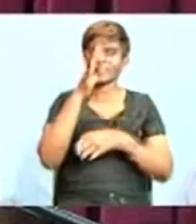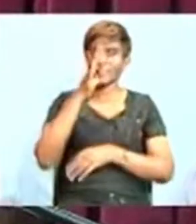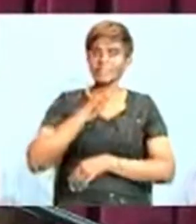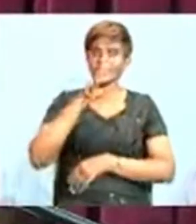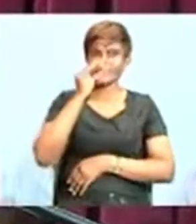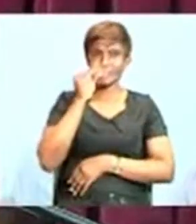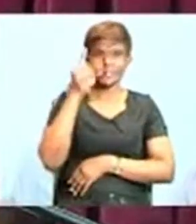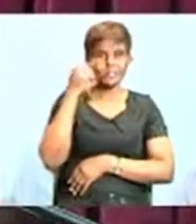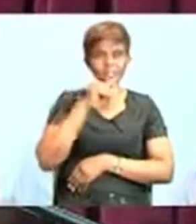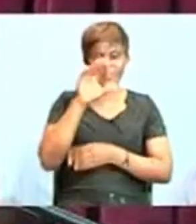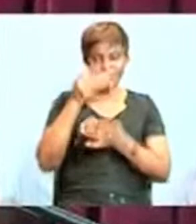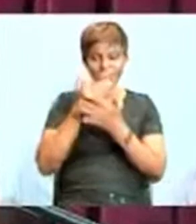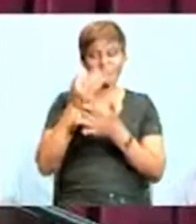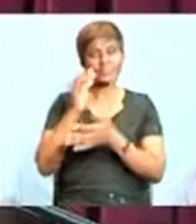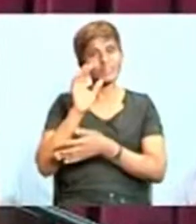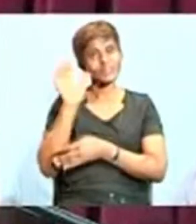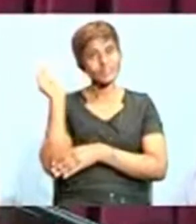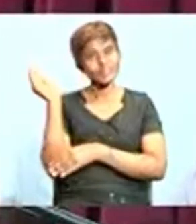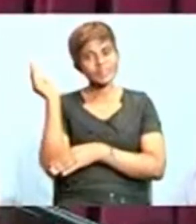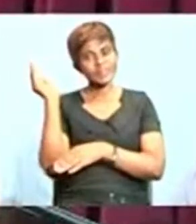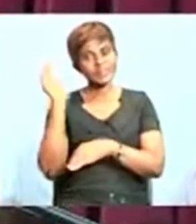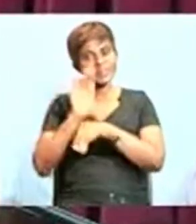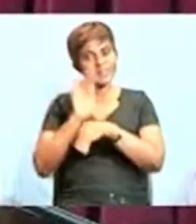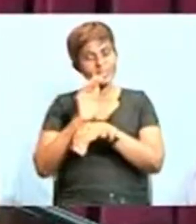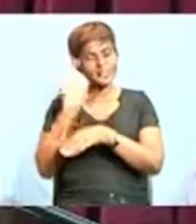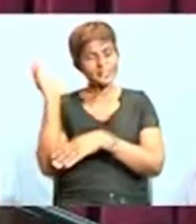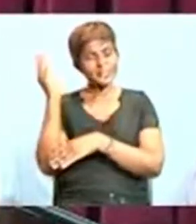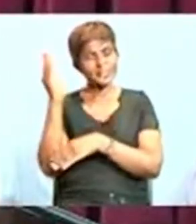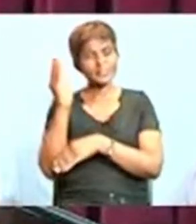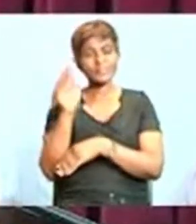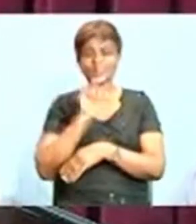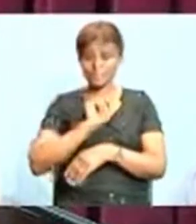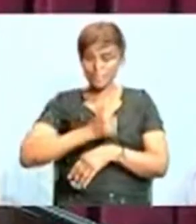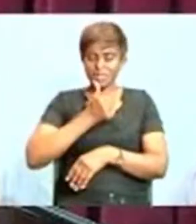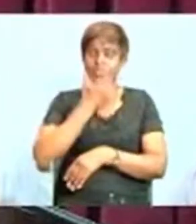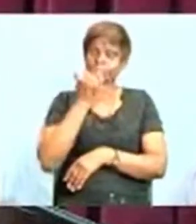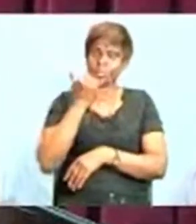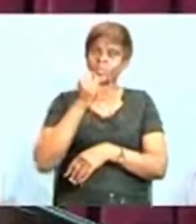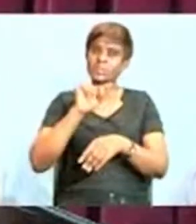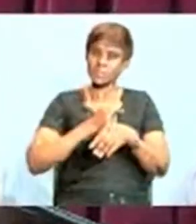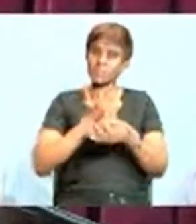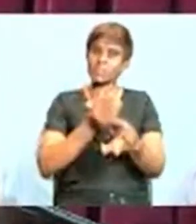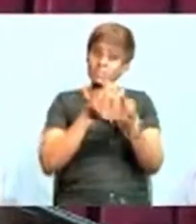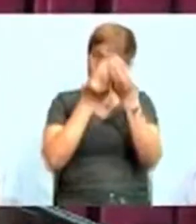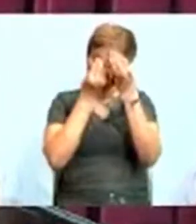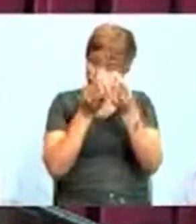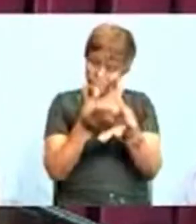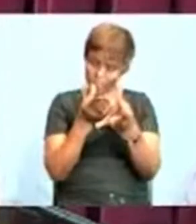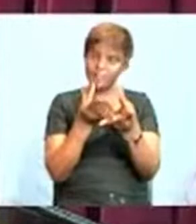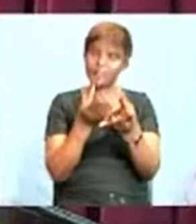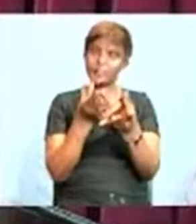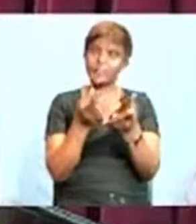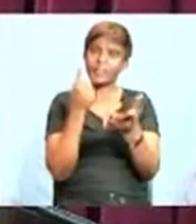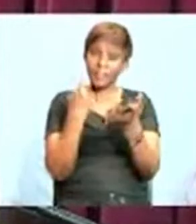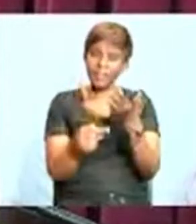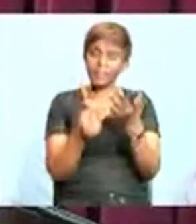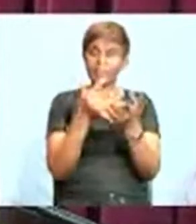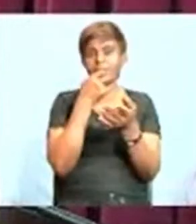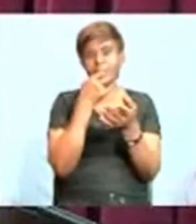for those words. And we are going to do our best to adhere to what you have